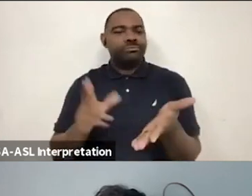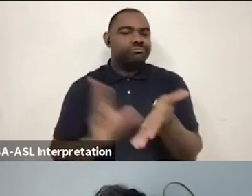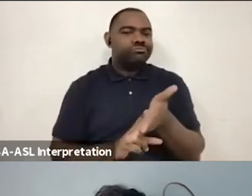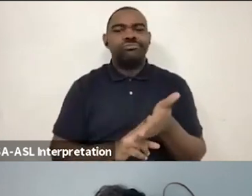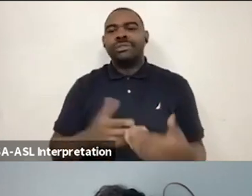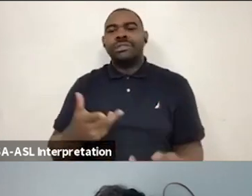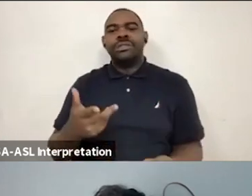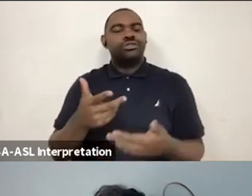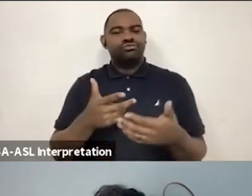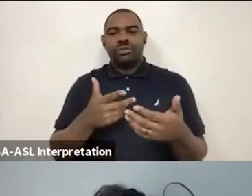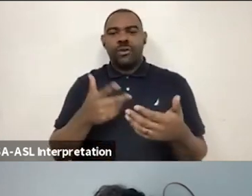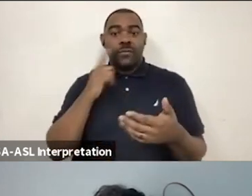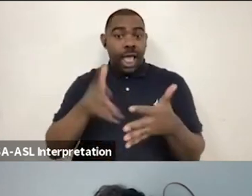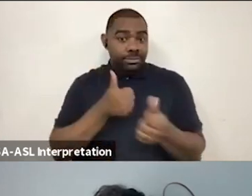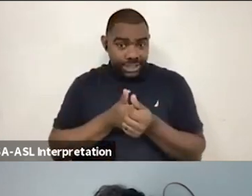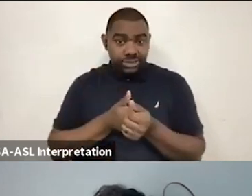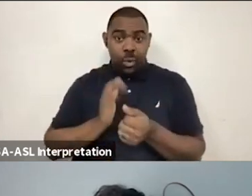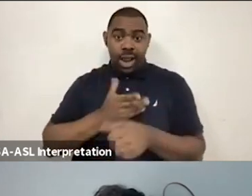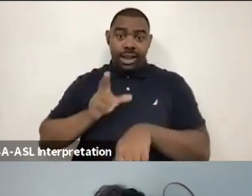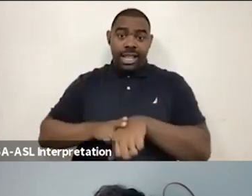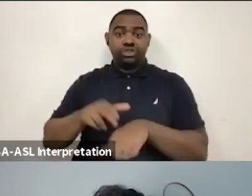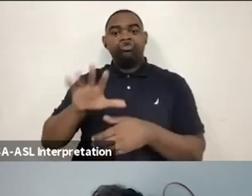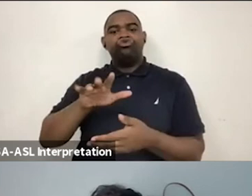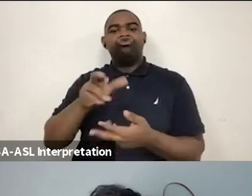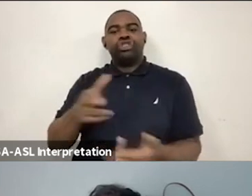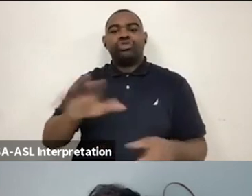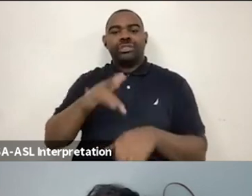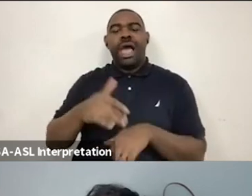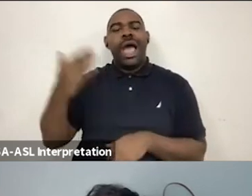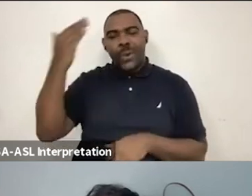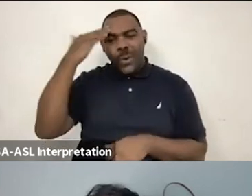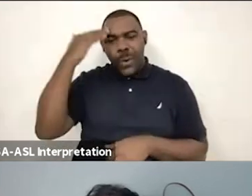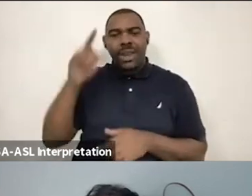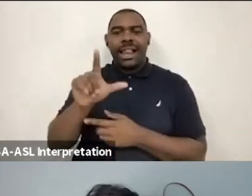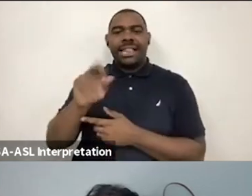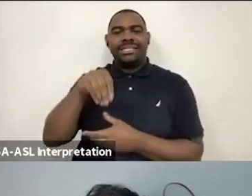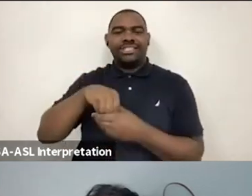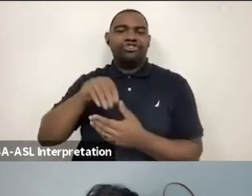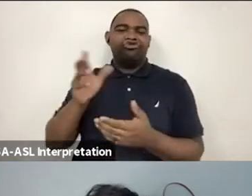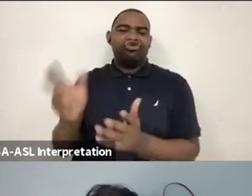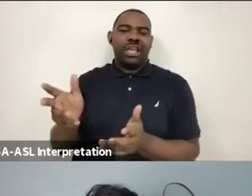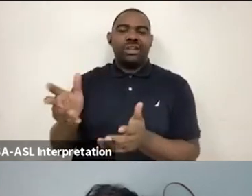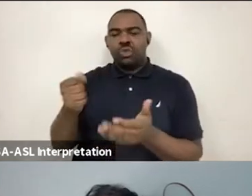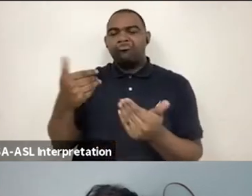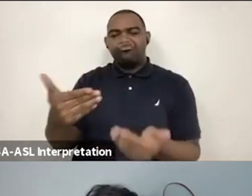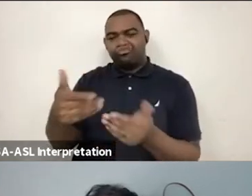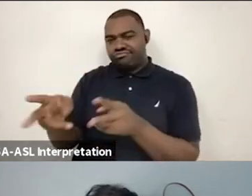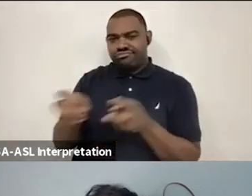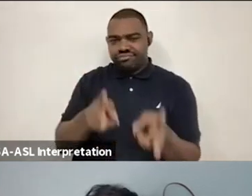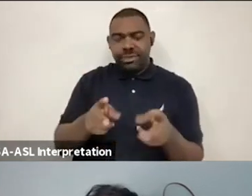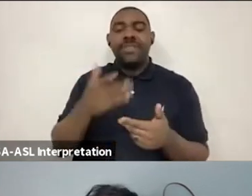and other Creative Forces updates on our National Resource Center. And I know our link is in the chat. So thank you again, everyone,